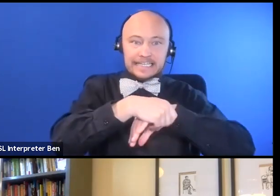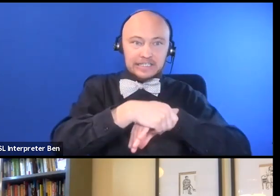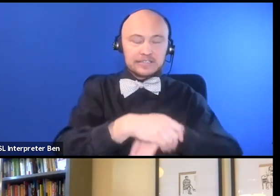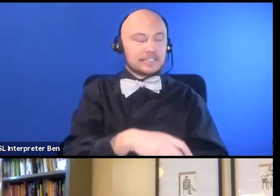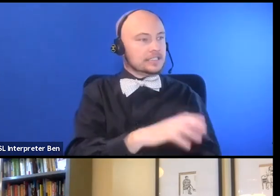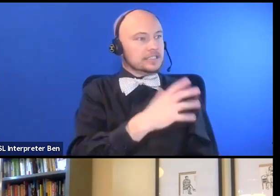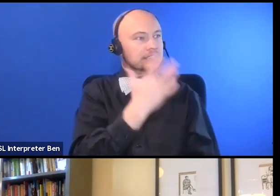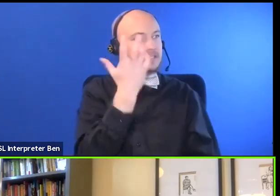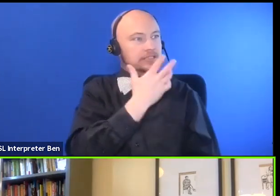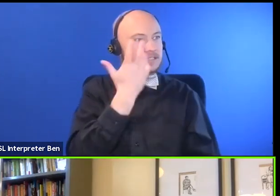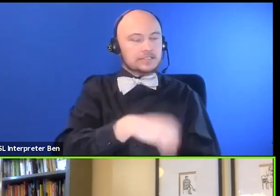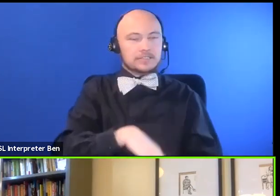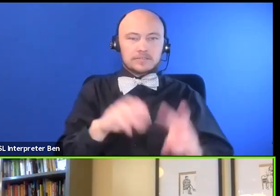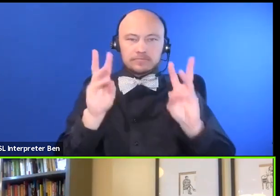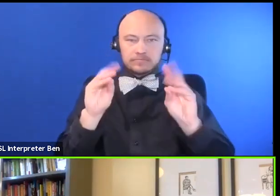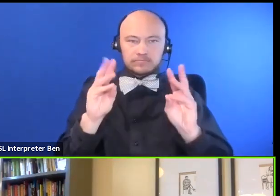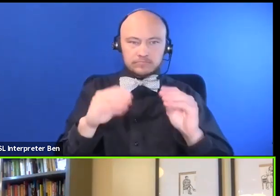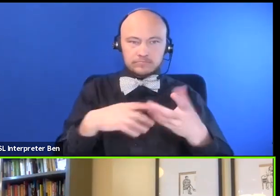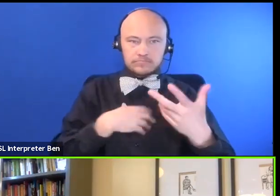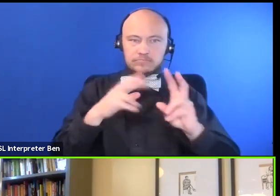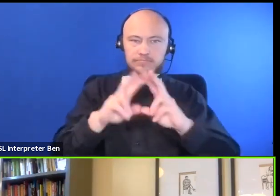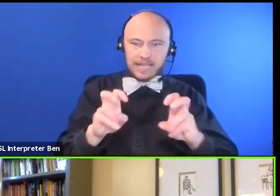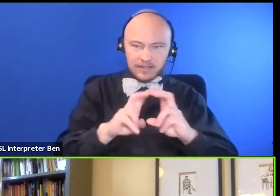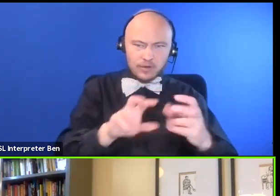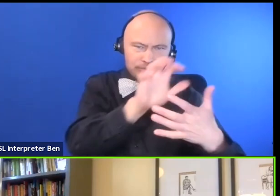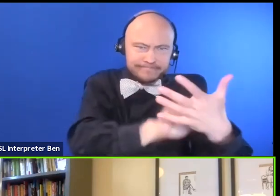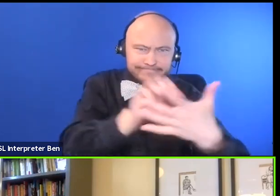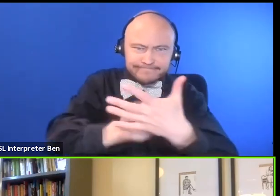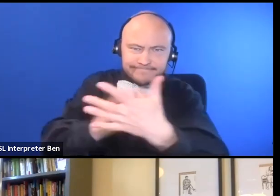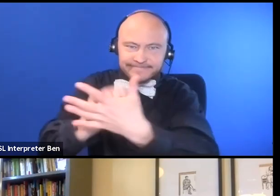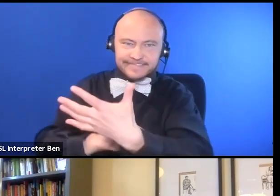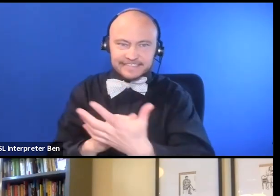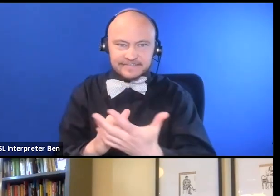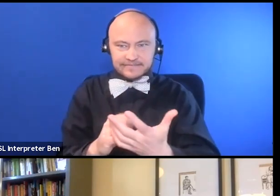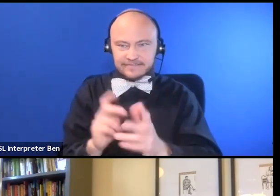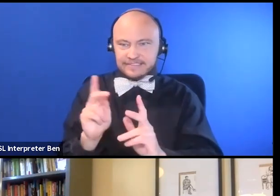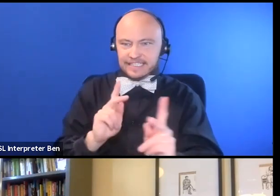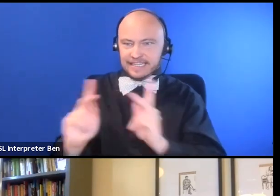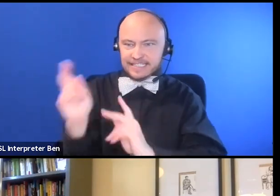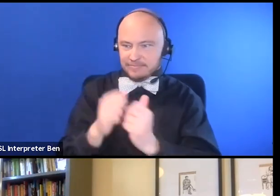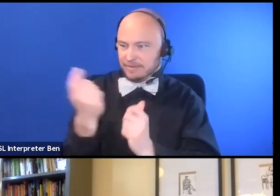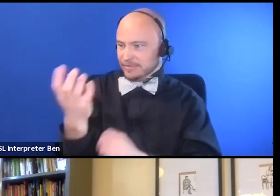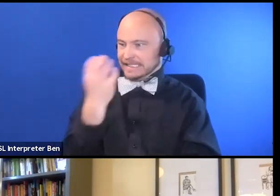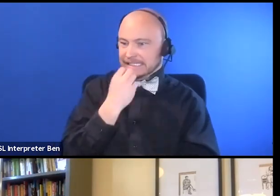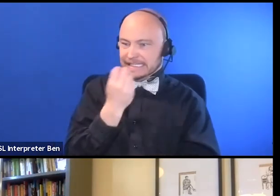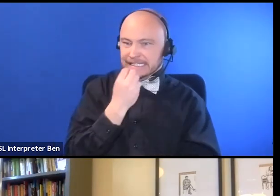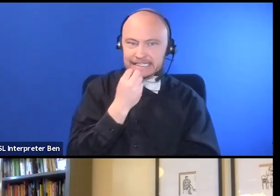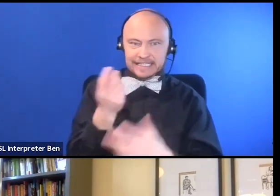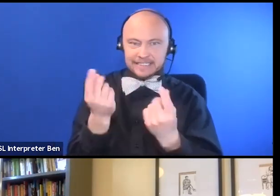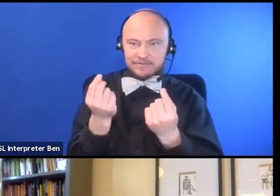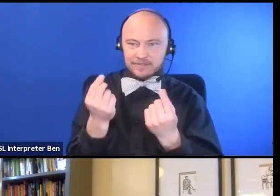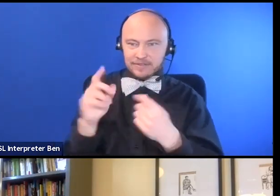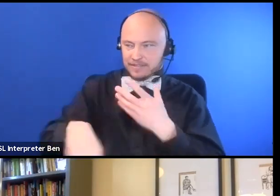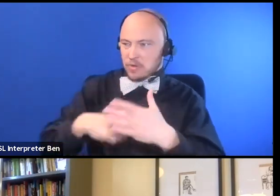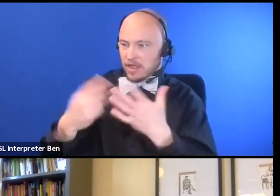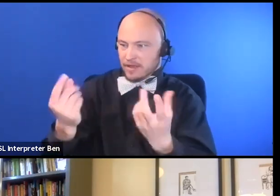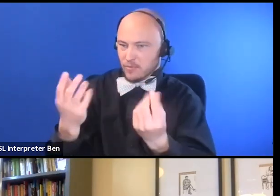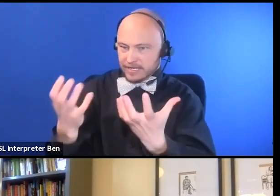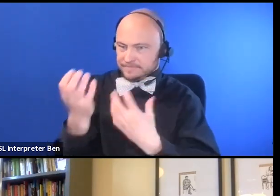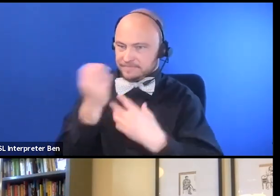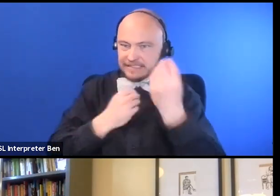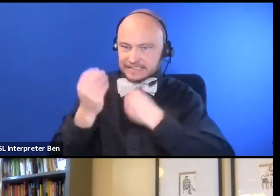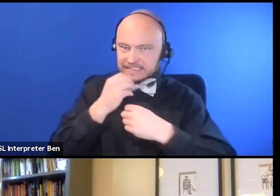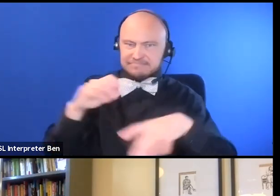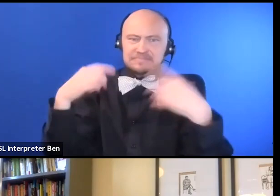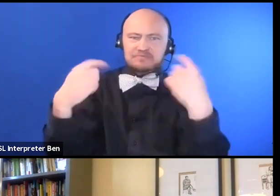God, I like go through and cut a few dinner scenes. But like, these people are only ever eating. That's apparently all I want people to do is eat and